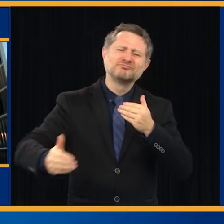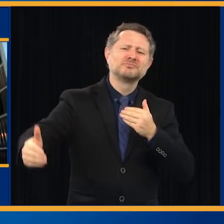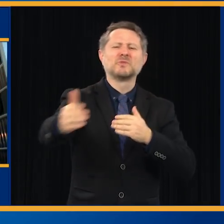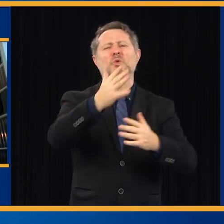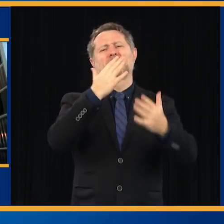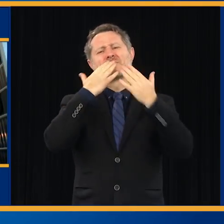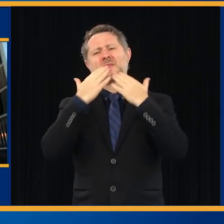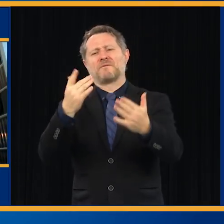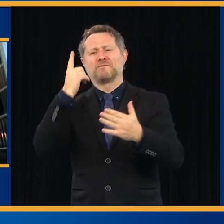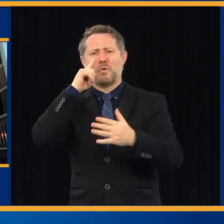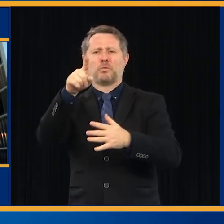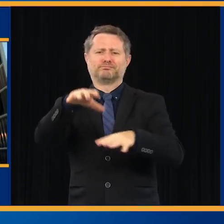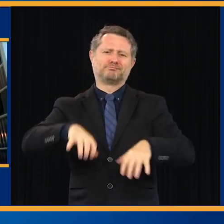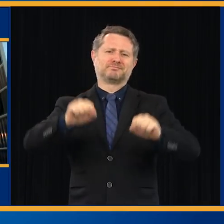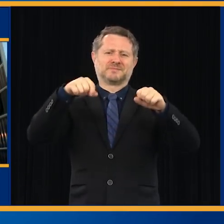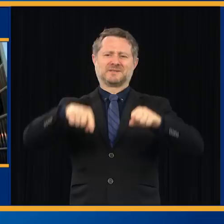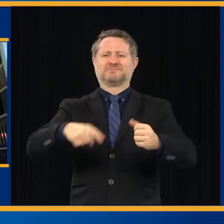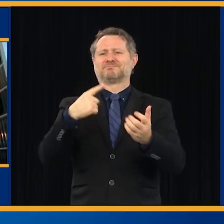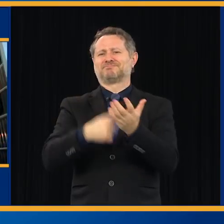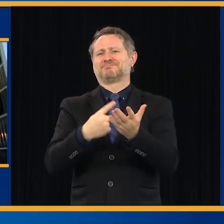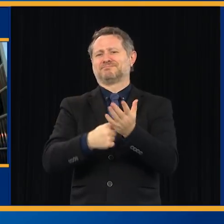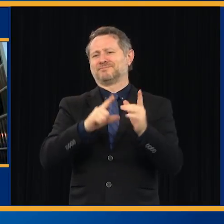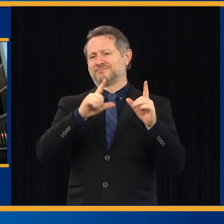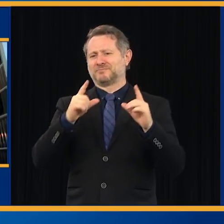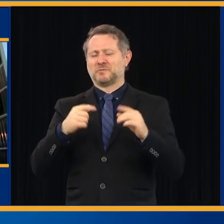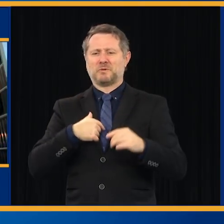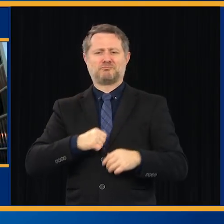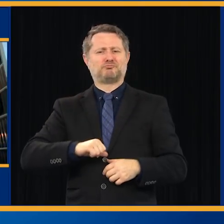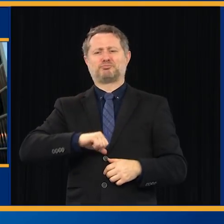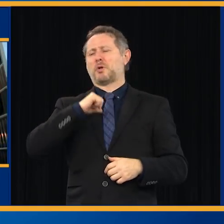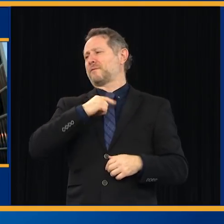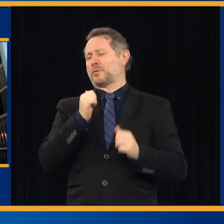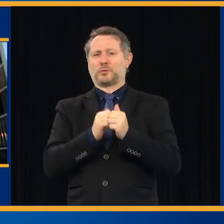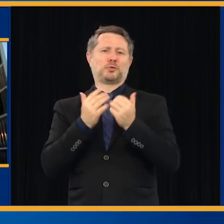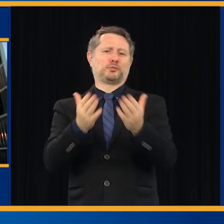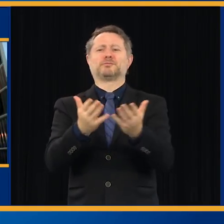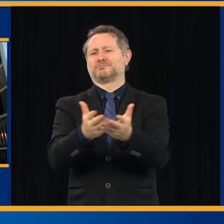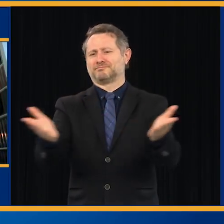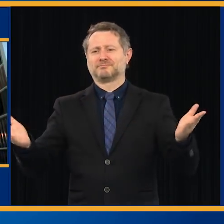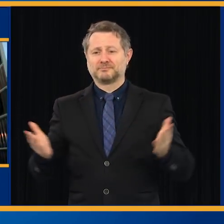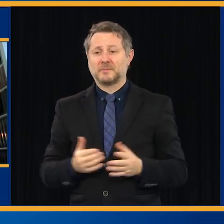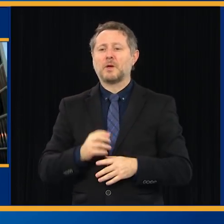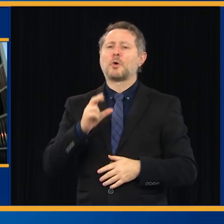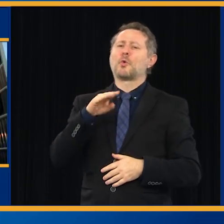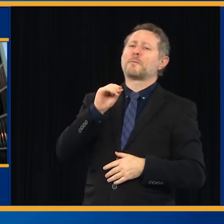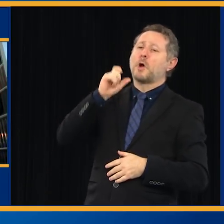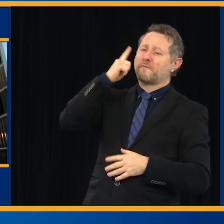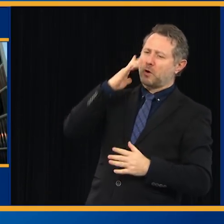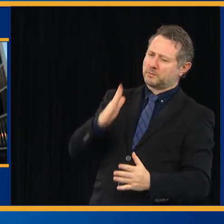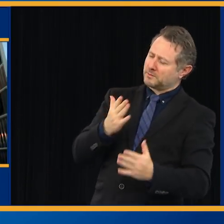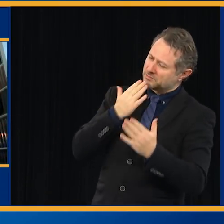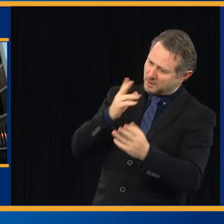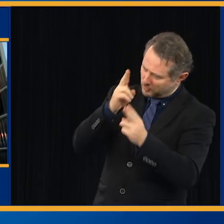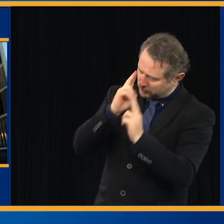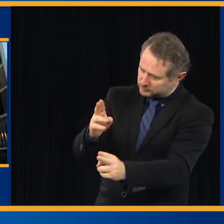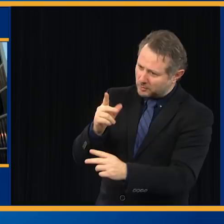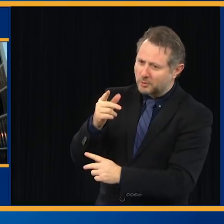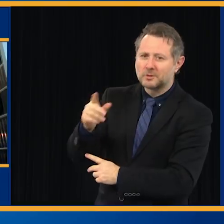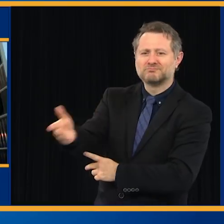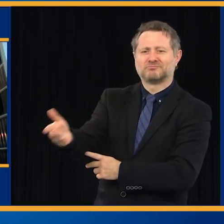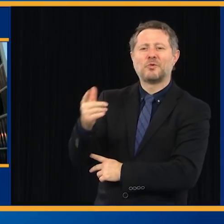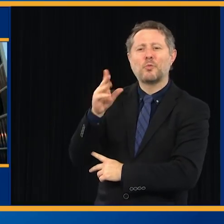us together. This is really important, and I'm proud to be with you. Thank you, Governor Wolf, and you're so right. Look, we're creating in some ways